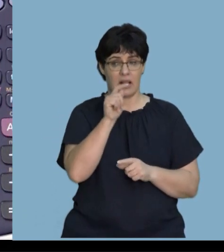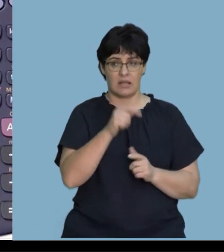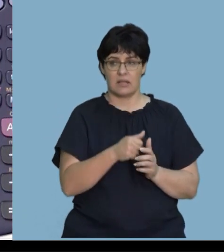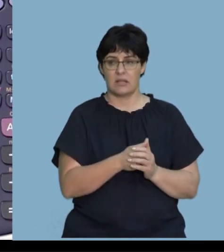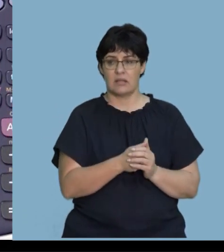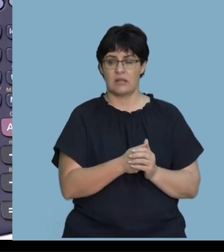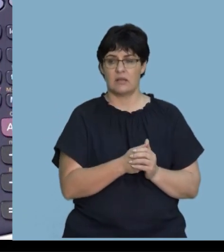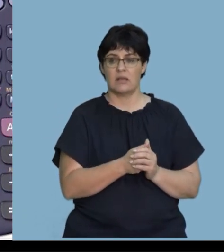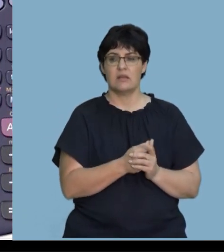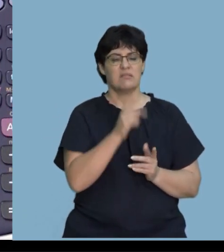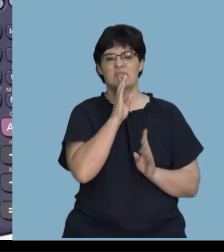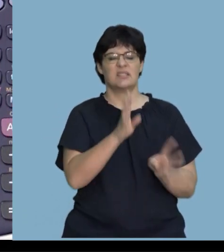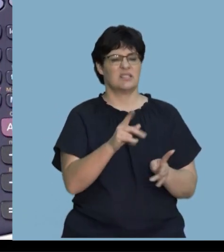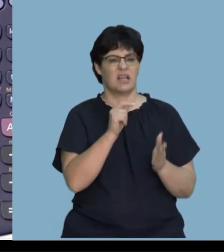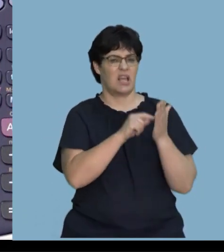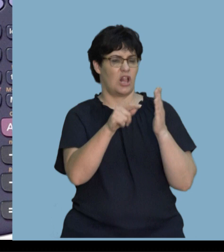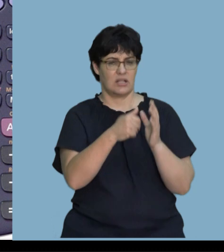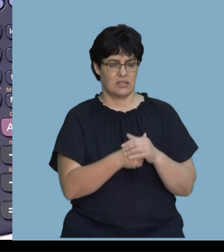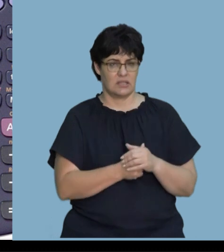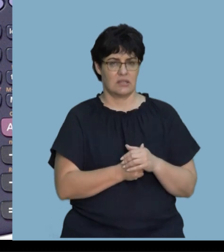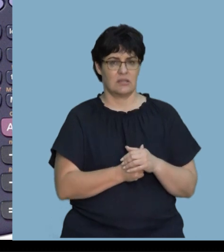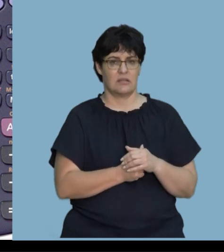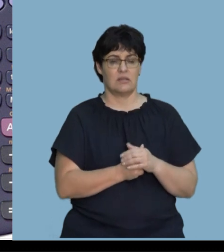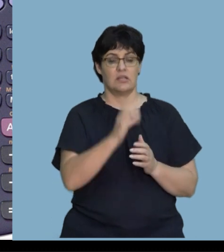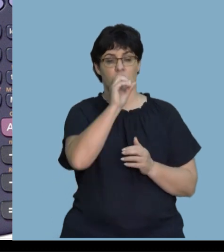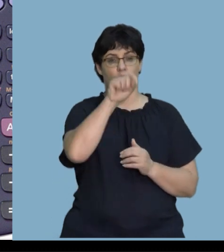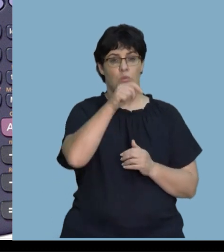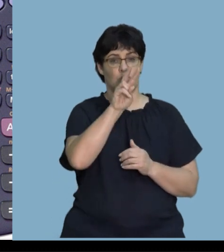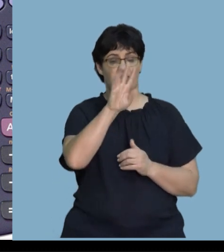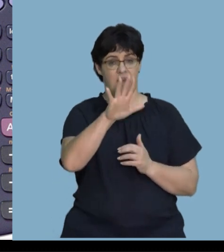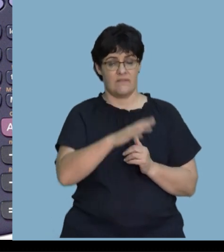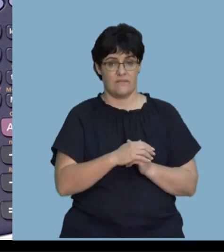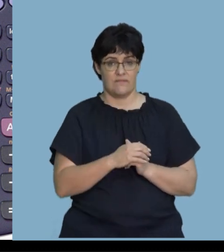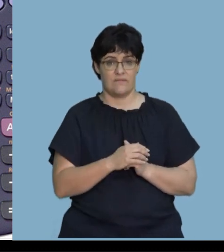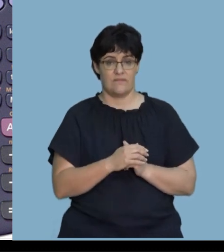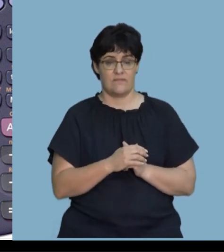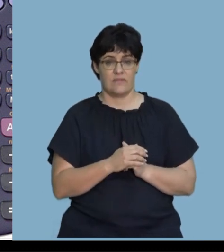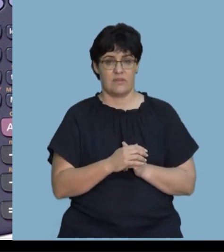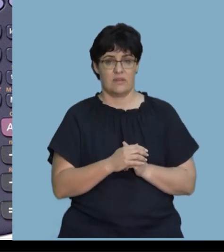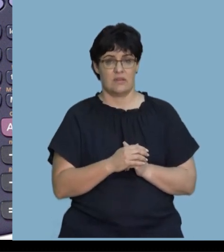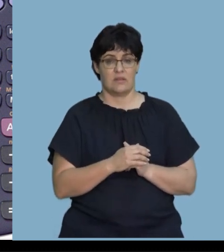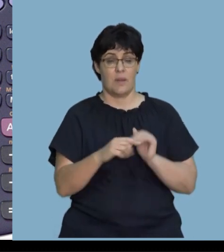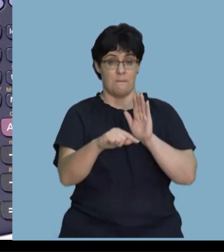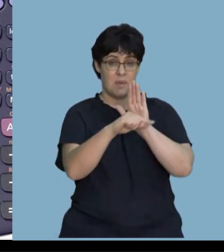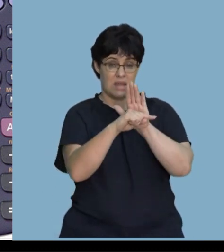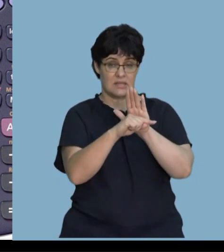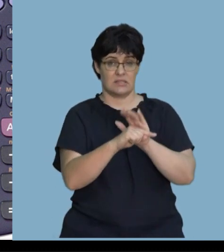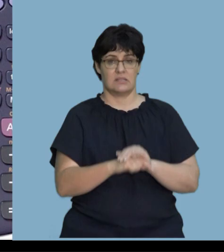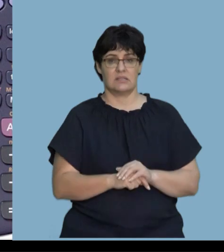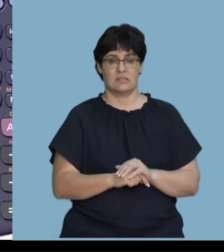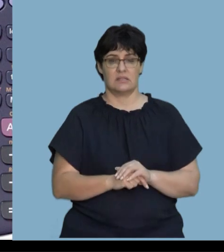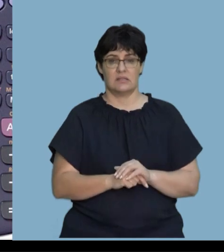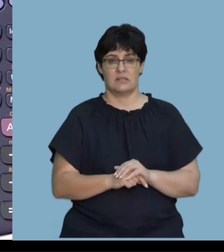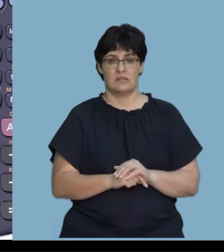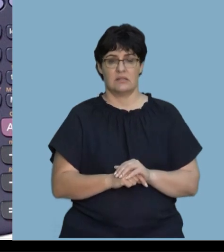and straightforward calculation, which is 0.25, okay, minus, careful which minus